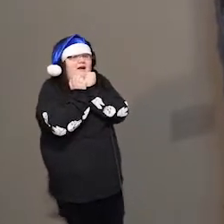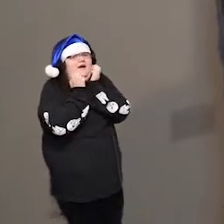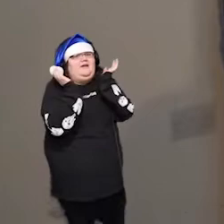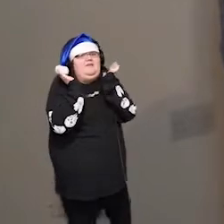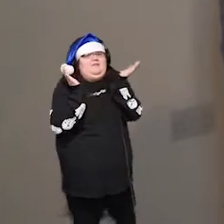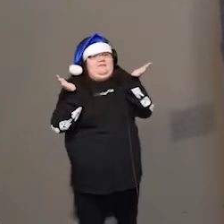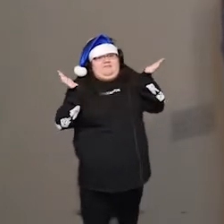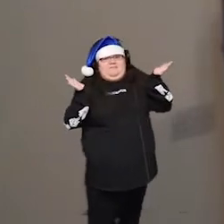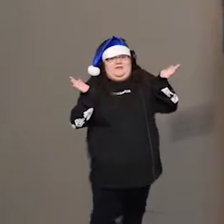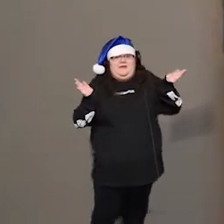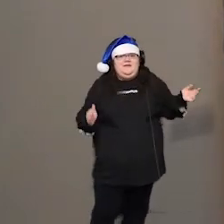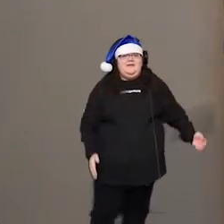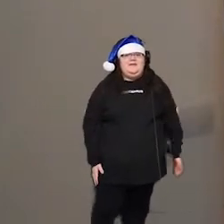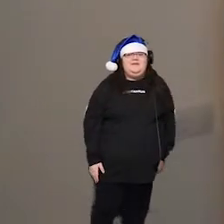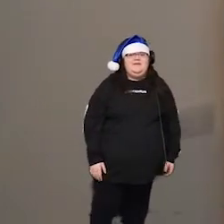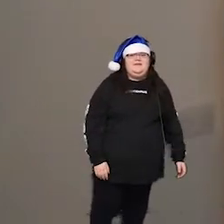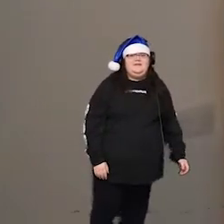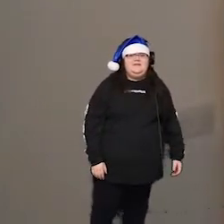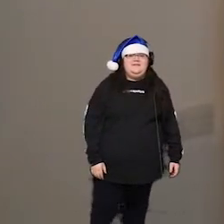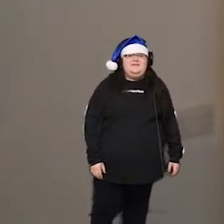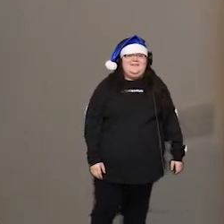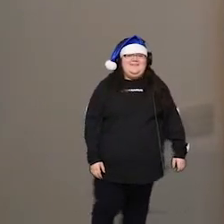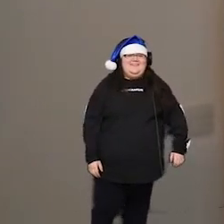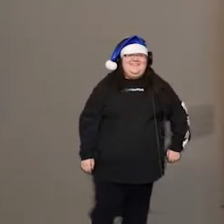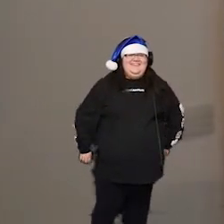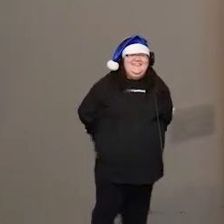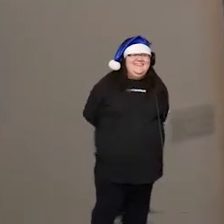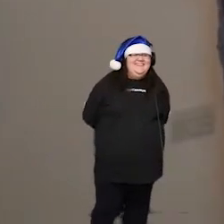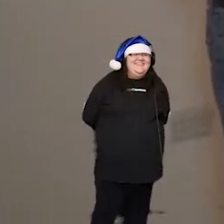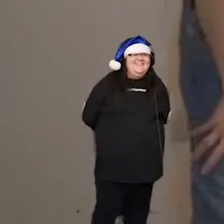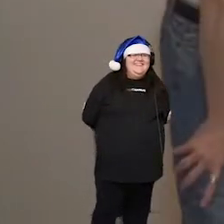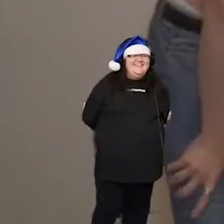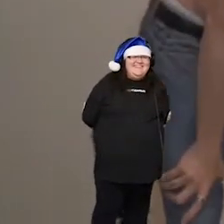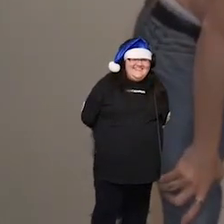right now. Granddad's shouting at the screen. Take your jeans off, Charlie!